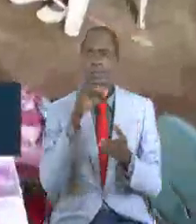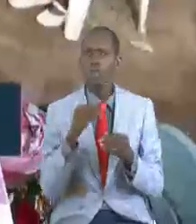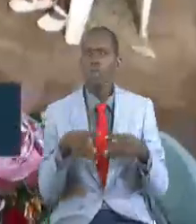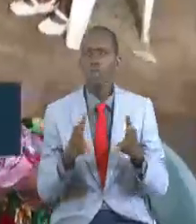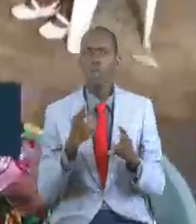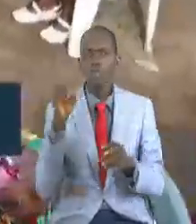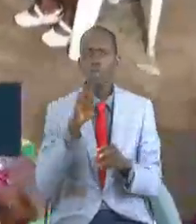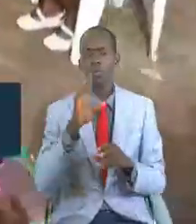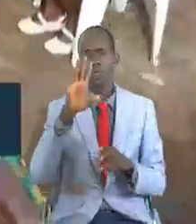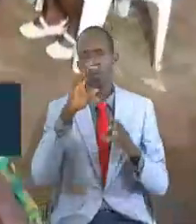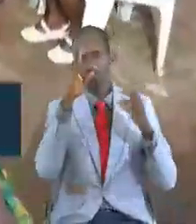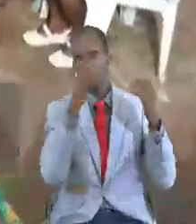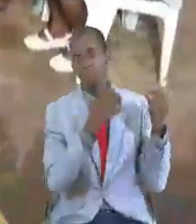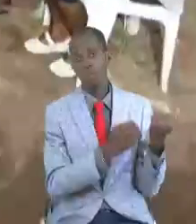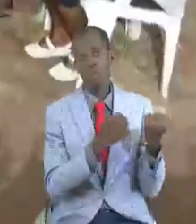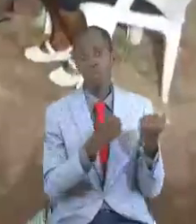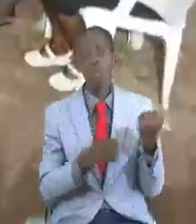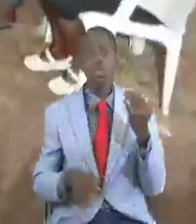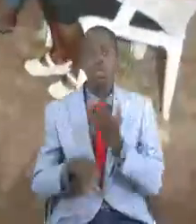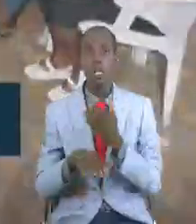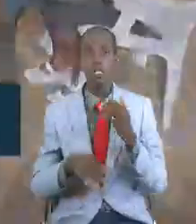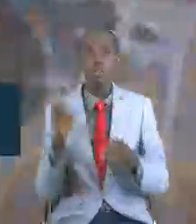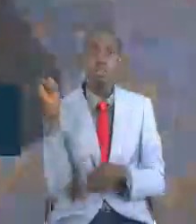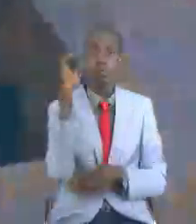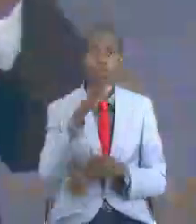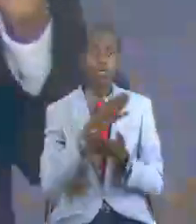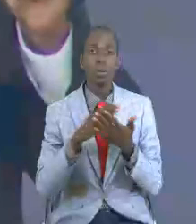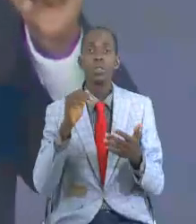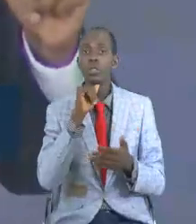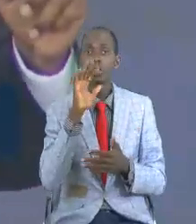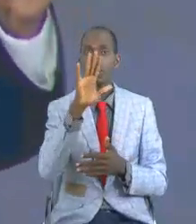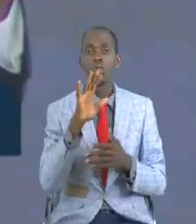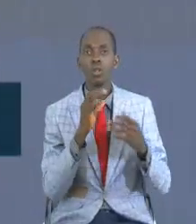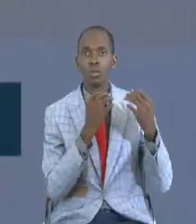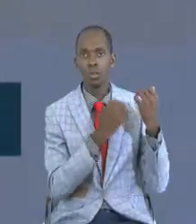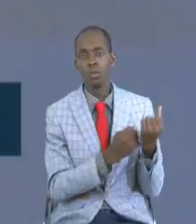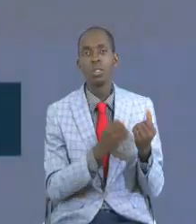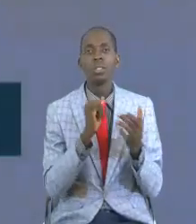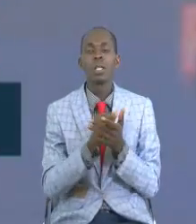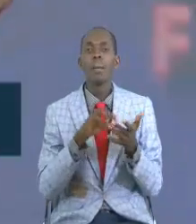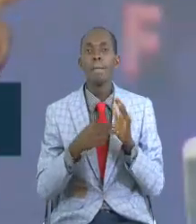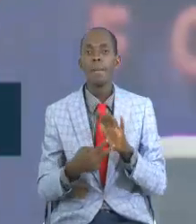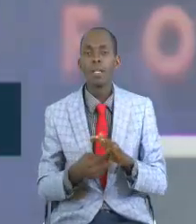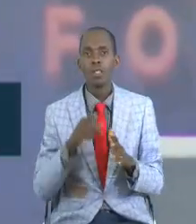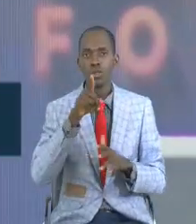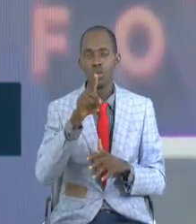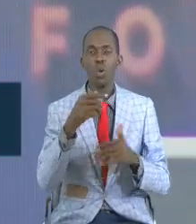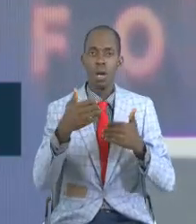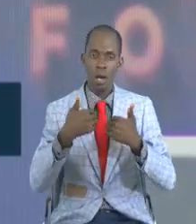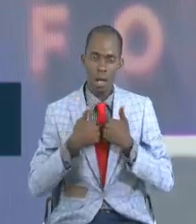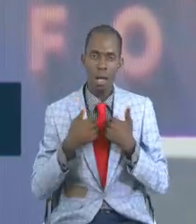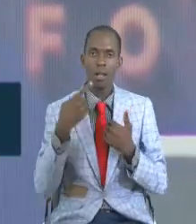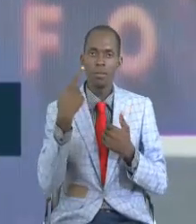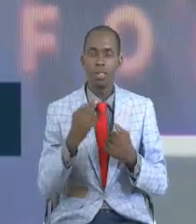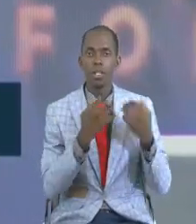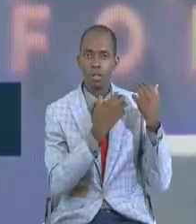confidence. Cast not away your confidence. That means to start with, you have the confidence. And